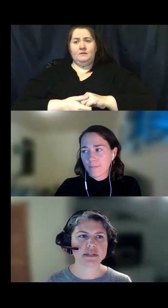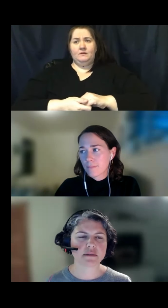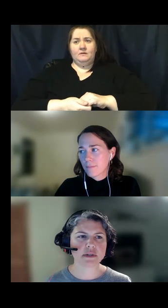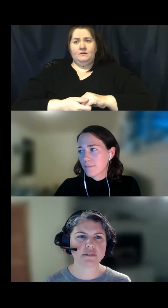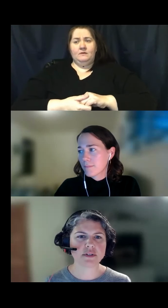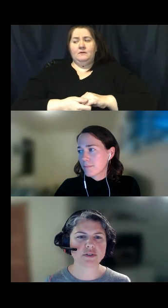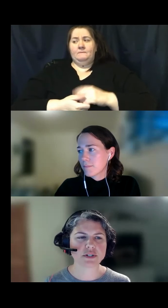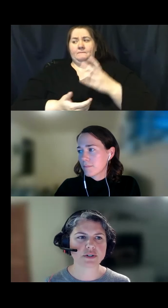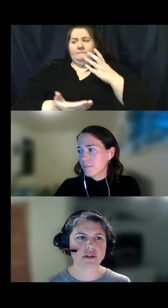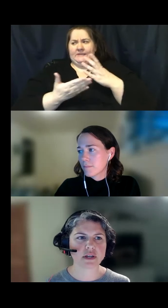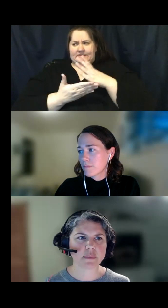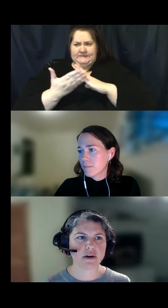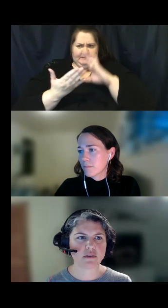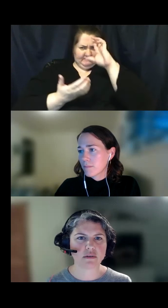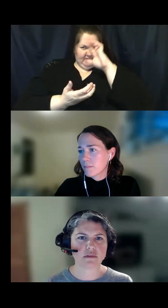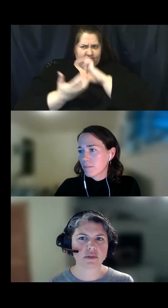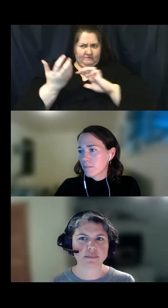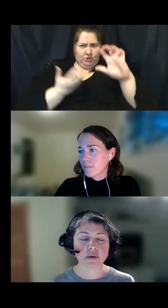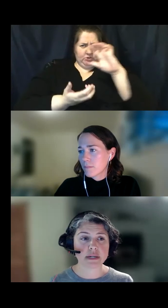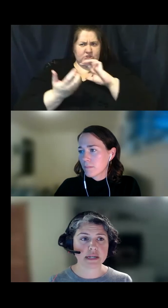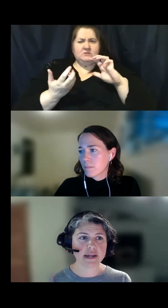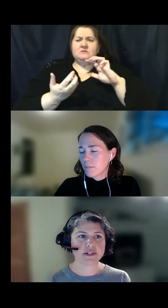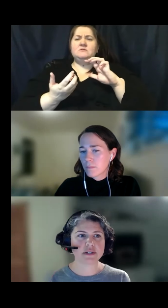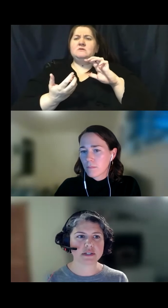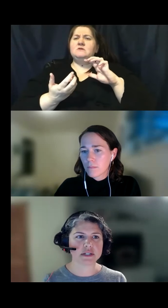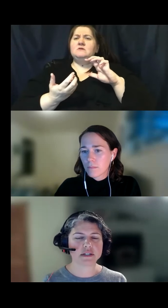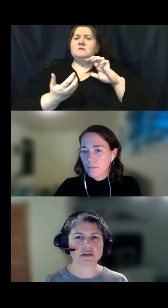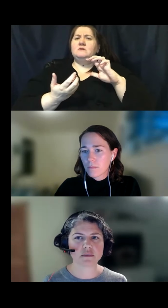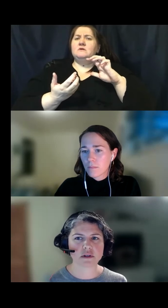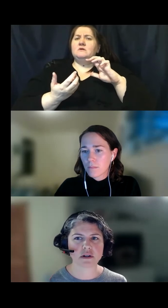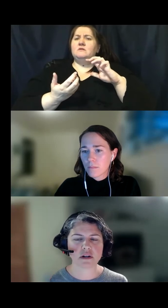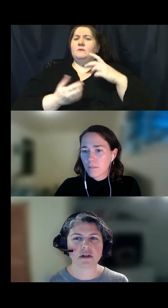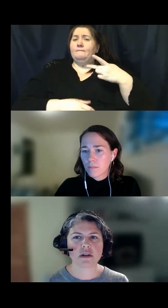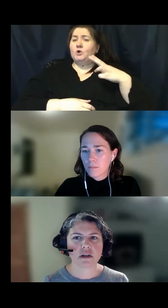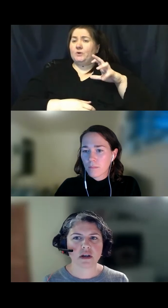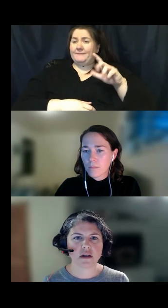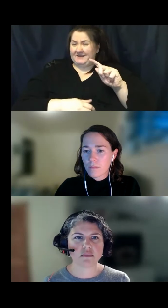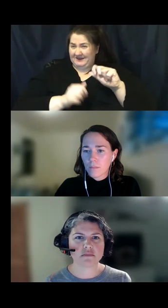There might be some confusion, Charlie, about the permitting agencies that we're